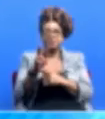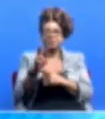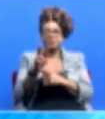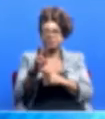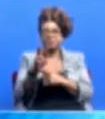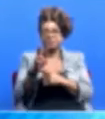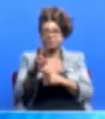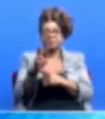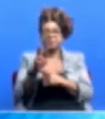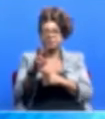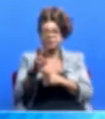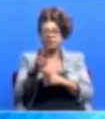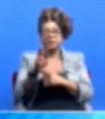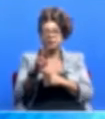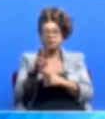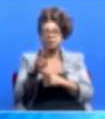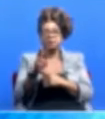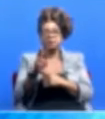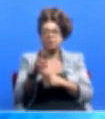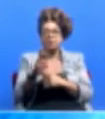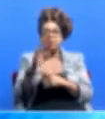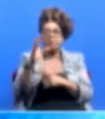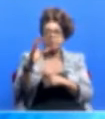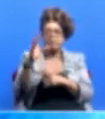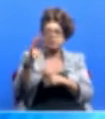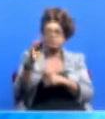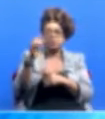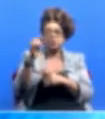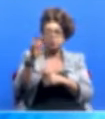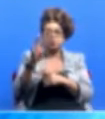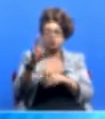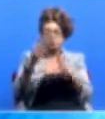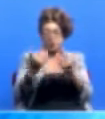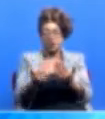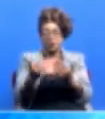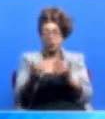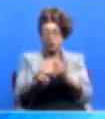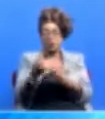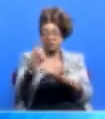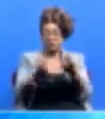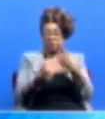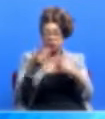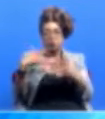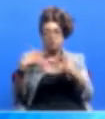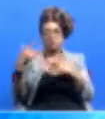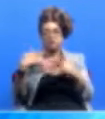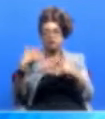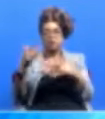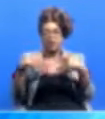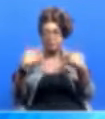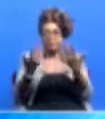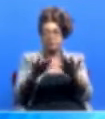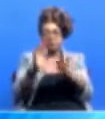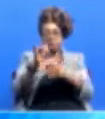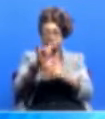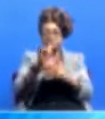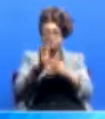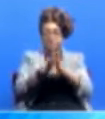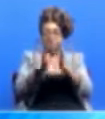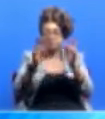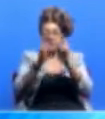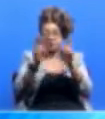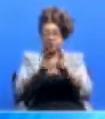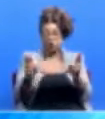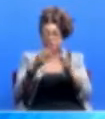The Central Organization of Trade Unions, COTU, has raised concern over the government's dalliance with the International Monetary